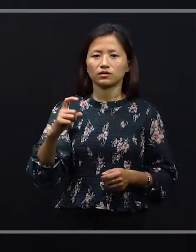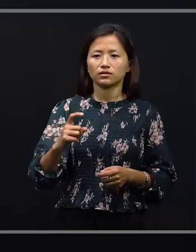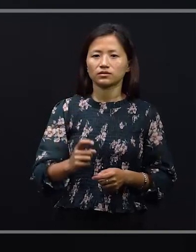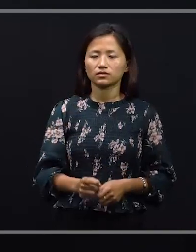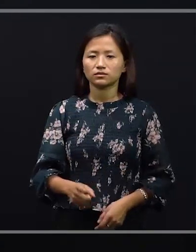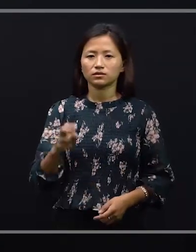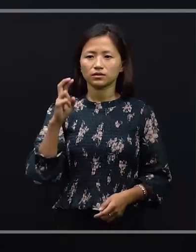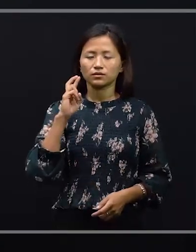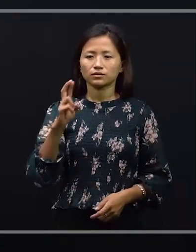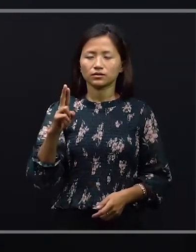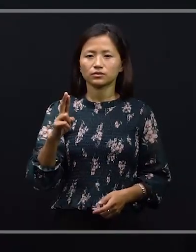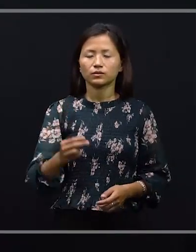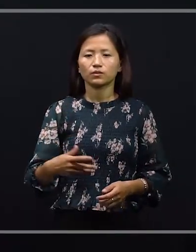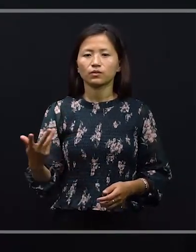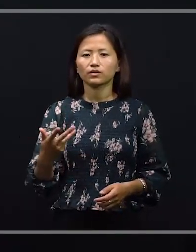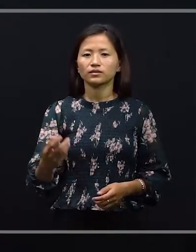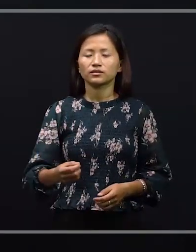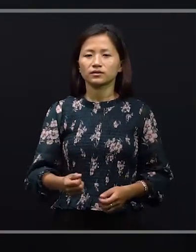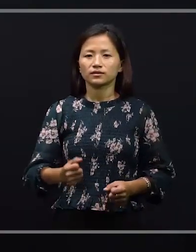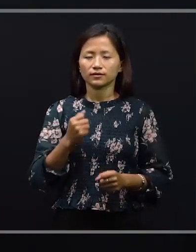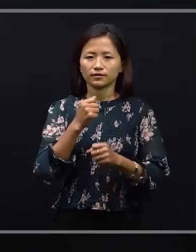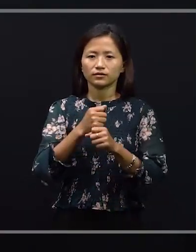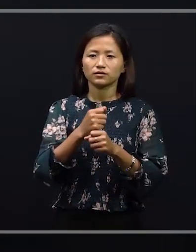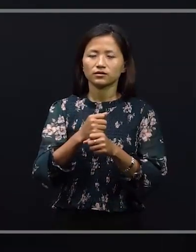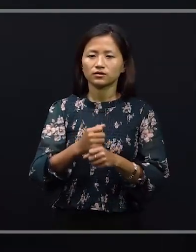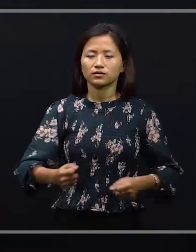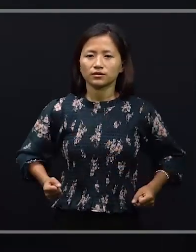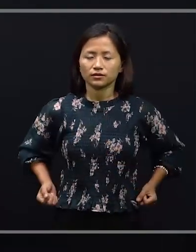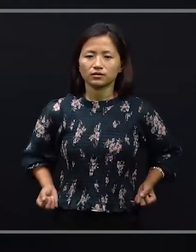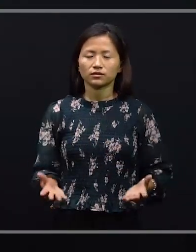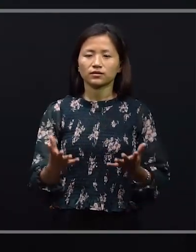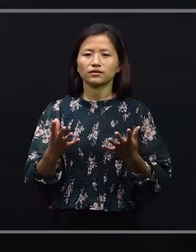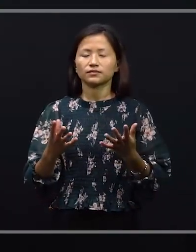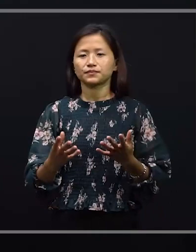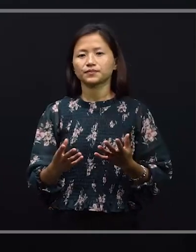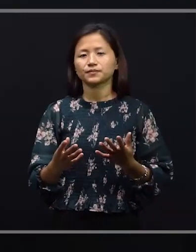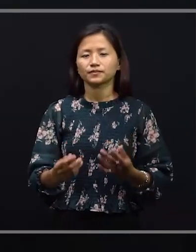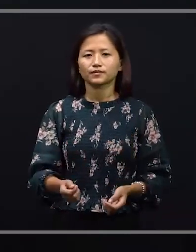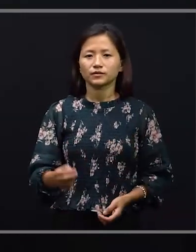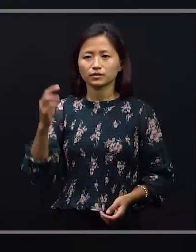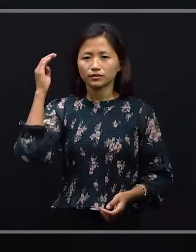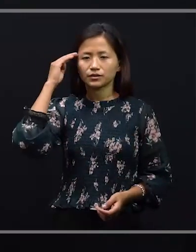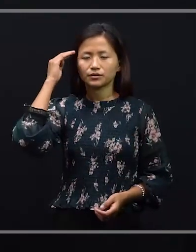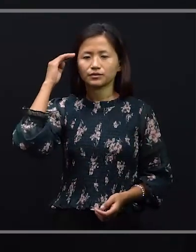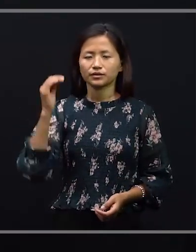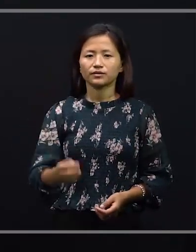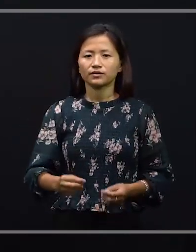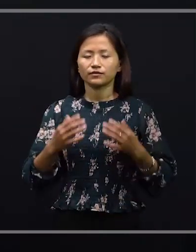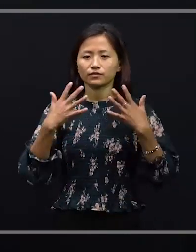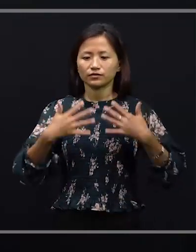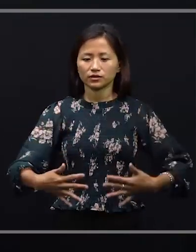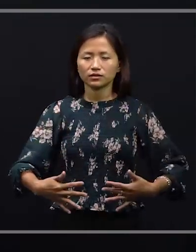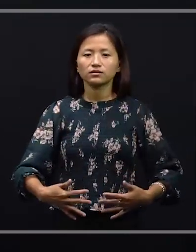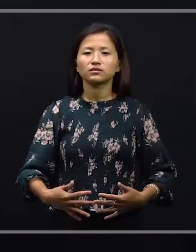okay? The reason why Gandhiji started this satyagraha was because he knew that physically, okay?